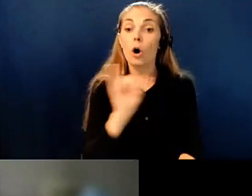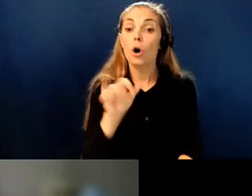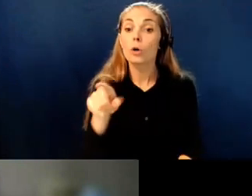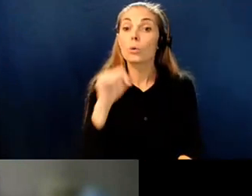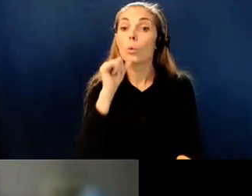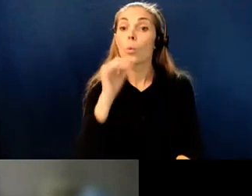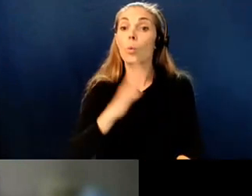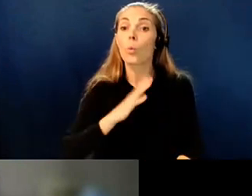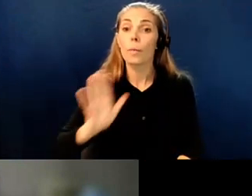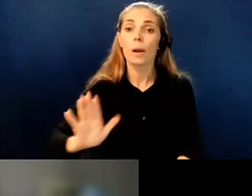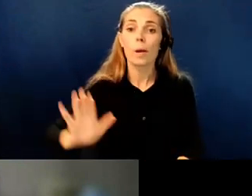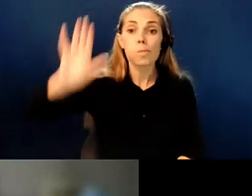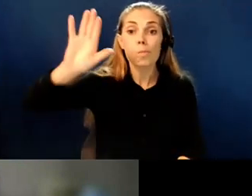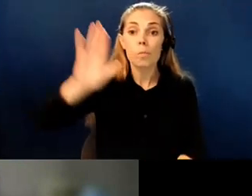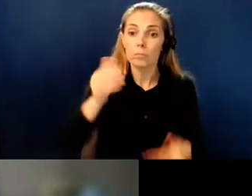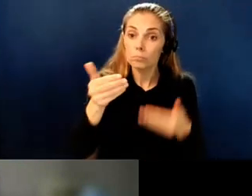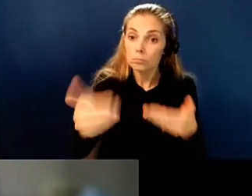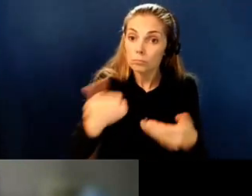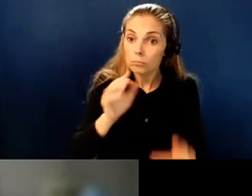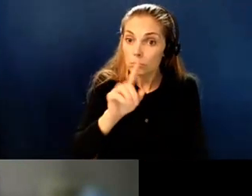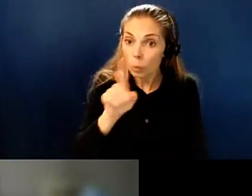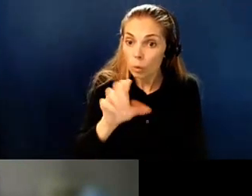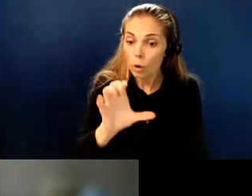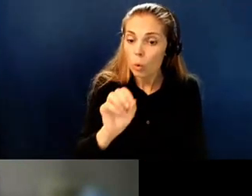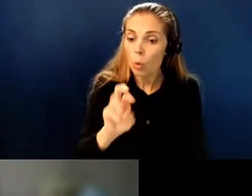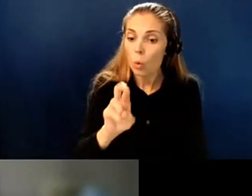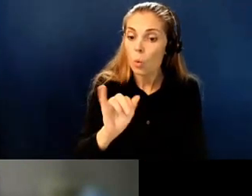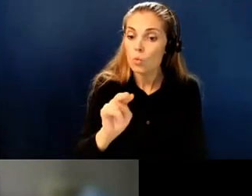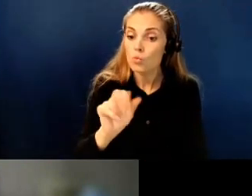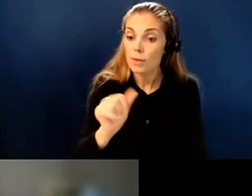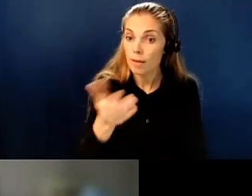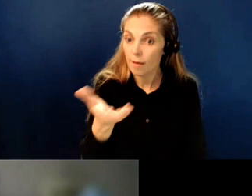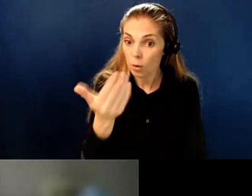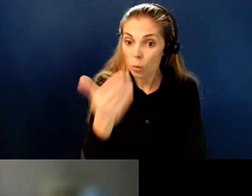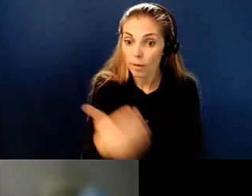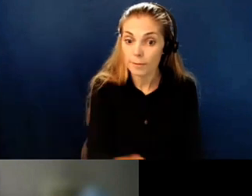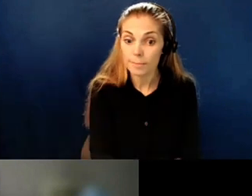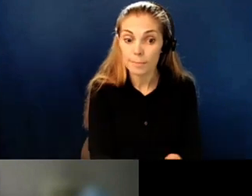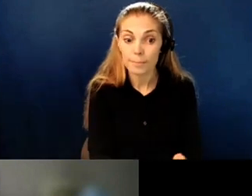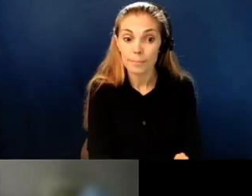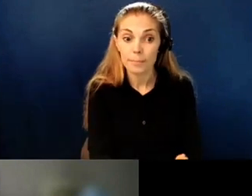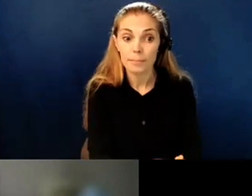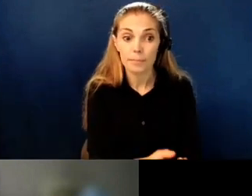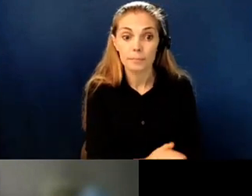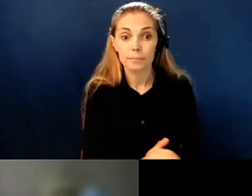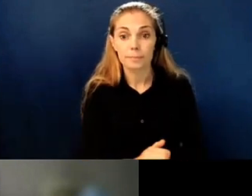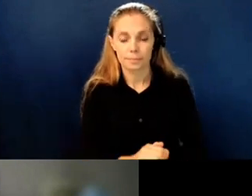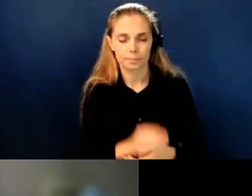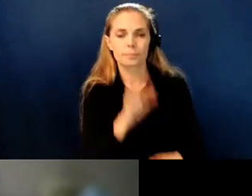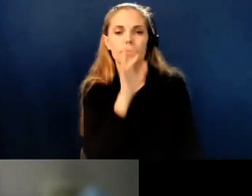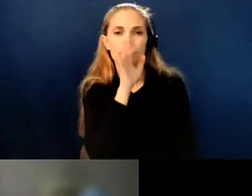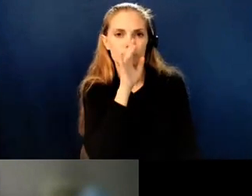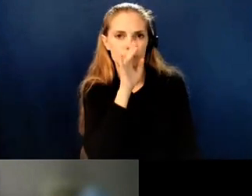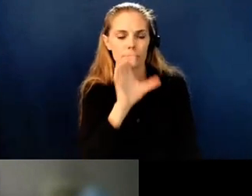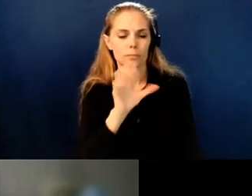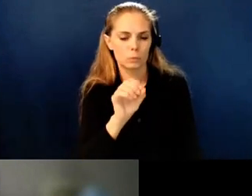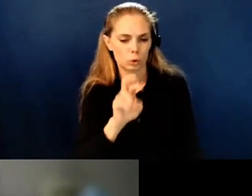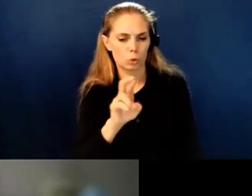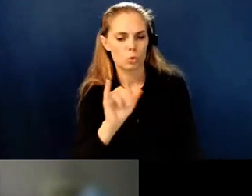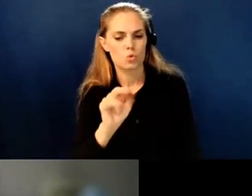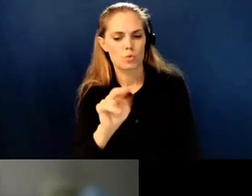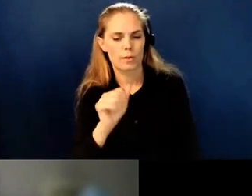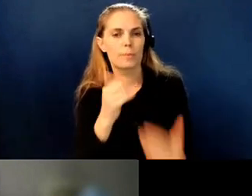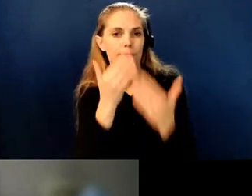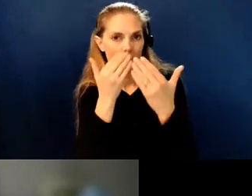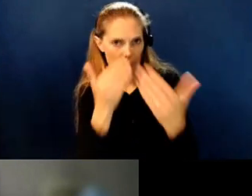are okay to unmute yourself and comment or ask a question, feel free to do that. Yes, thank you so much. Yeah. I did have a